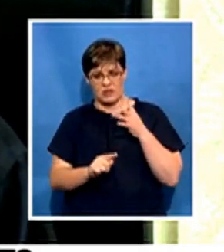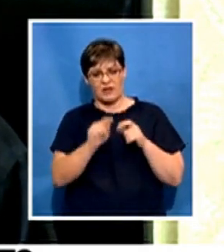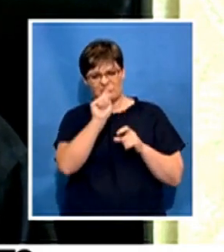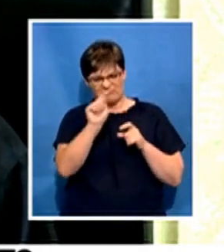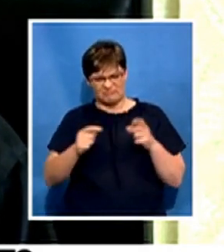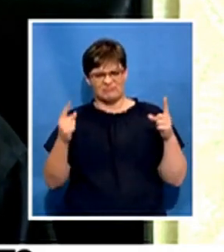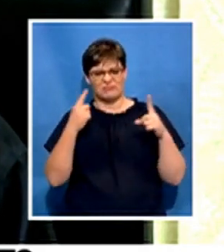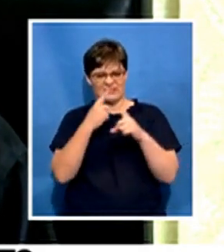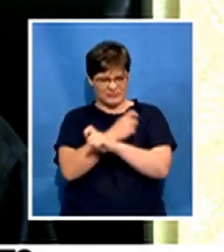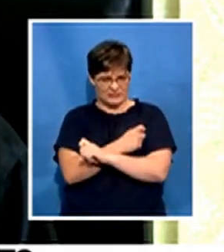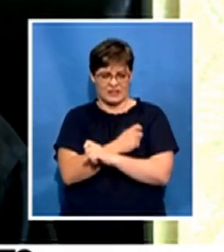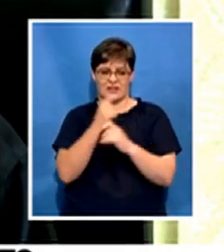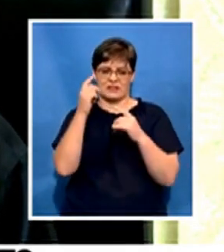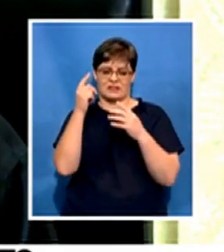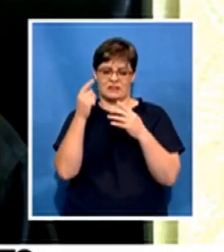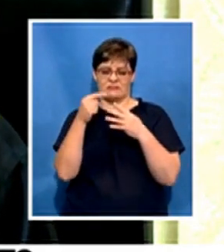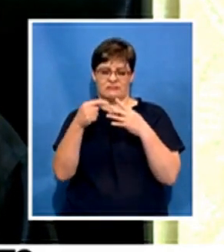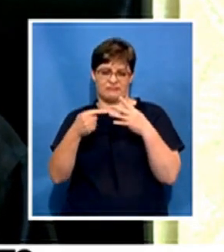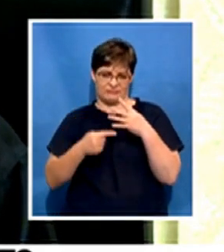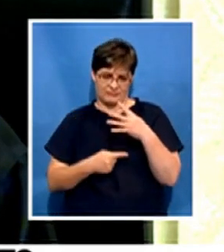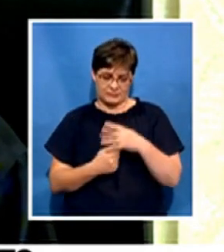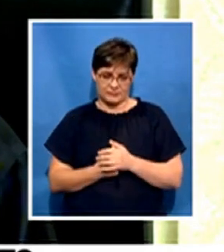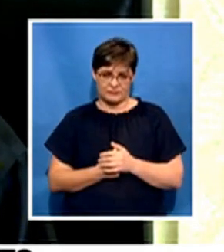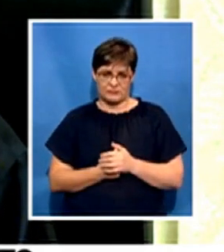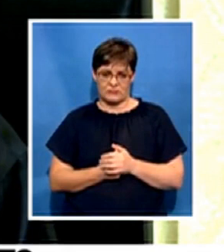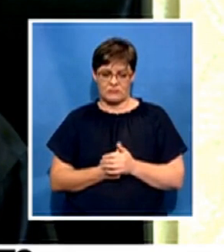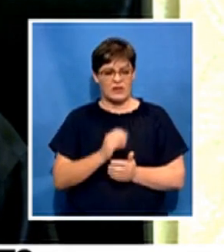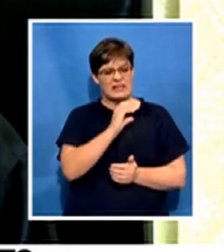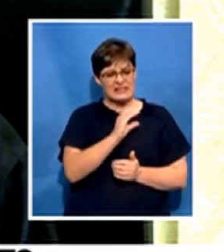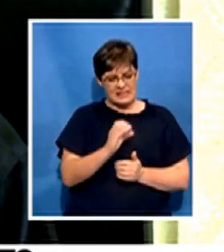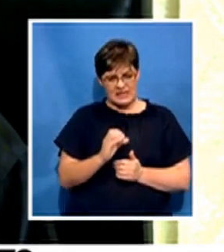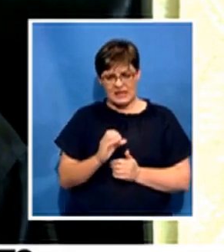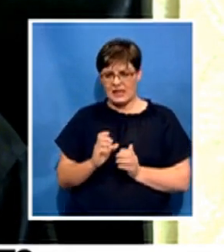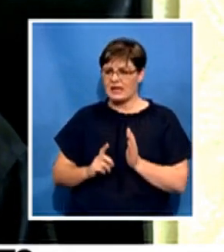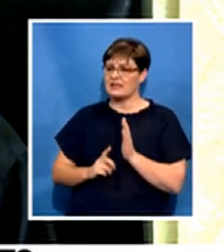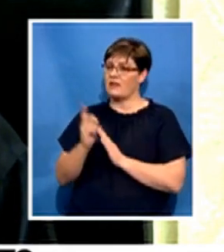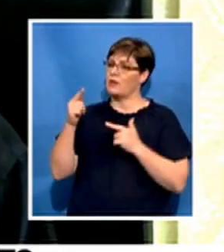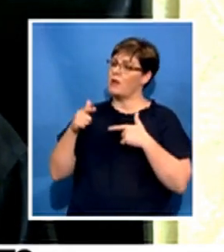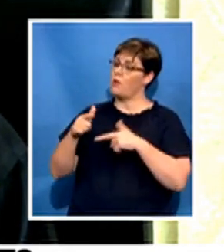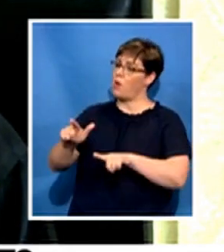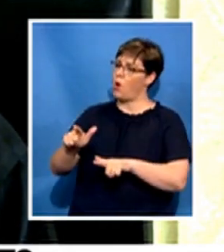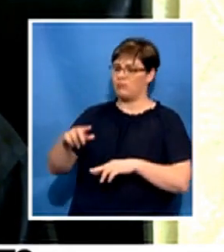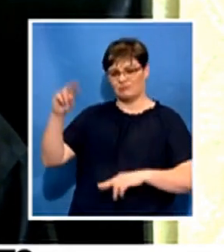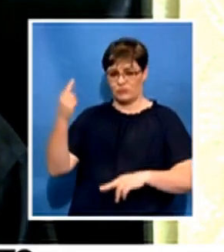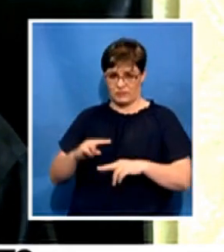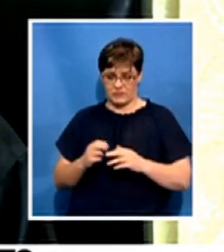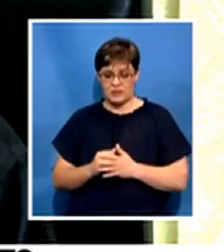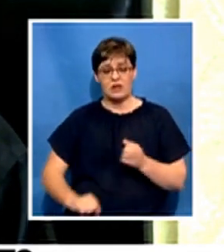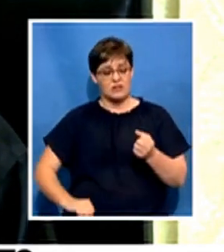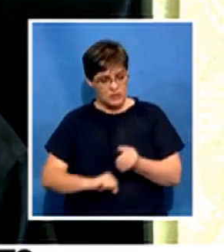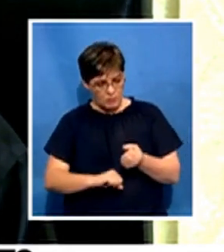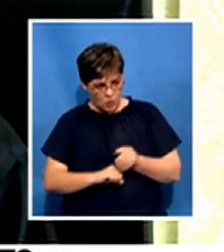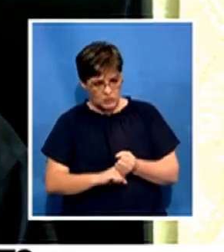The CC was brief about the development in Limpopo and support the position taken by our provincial structure